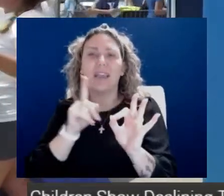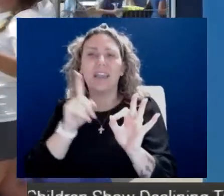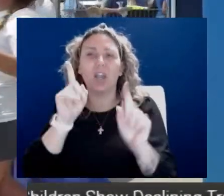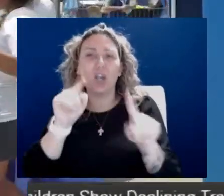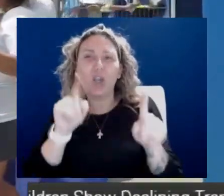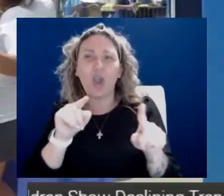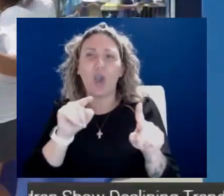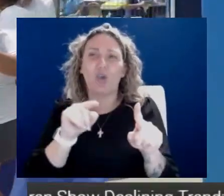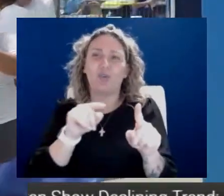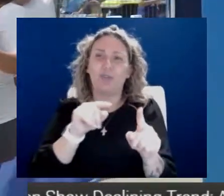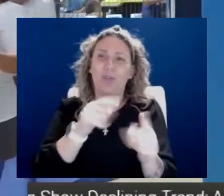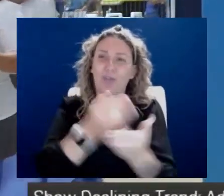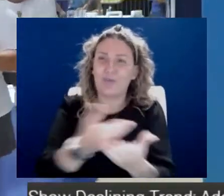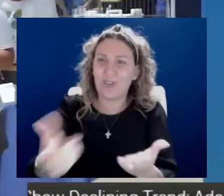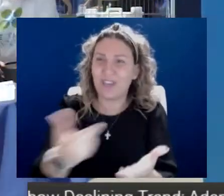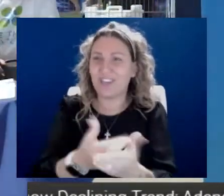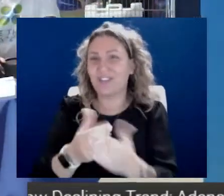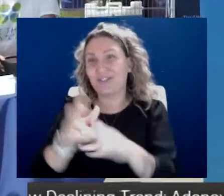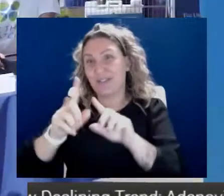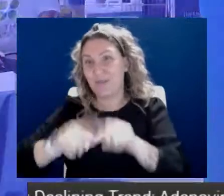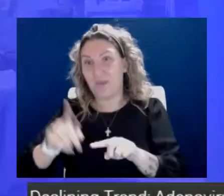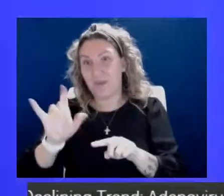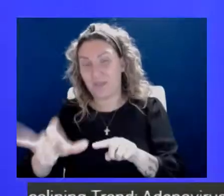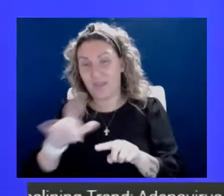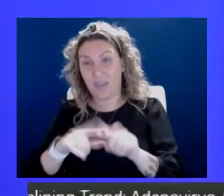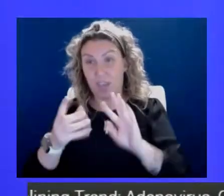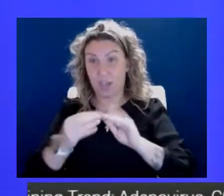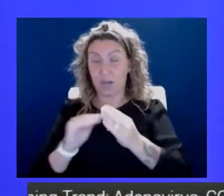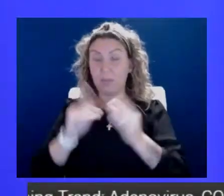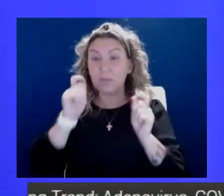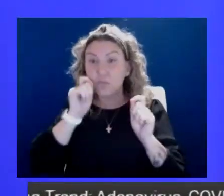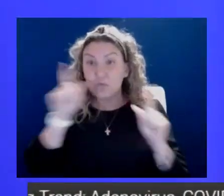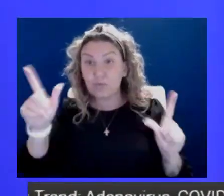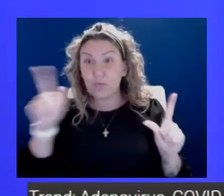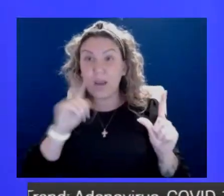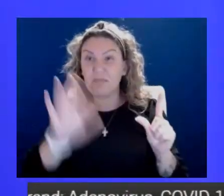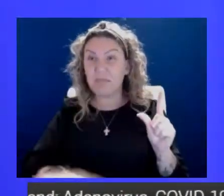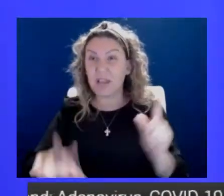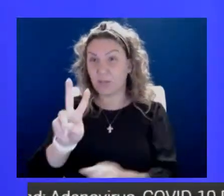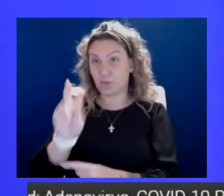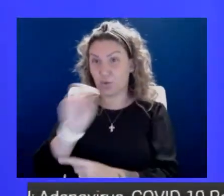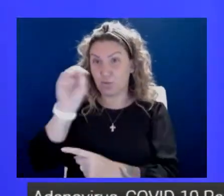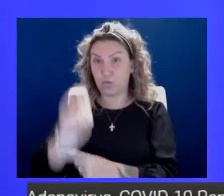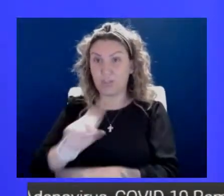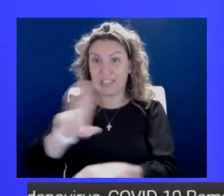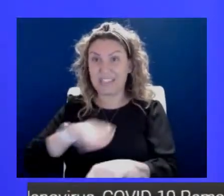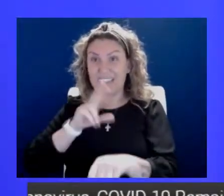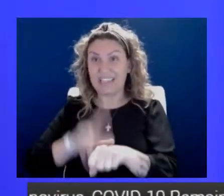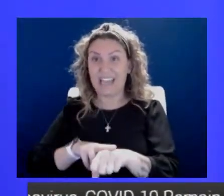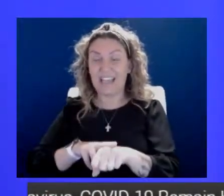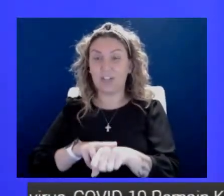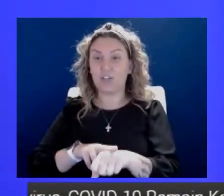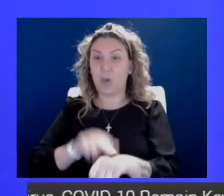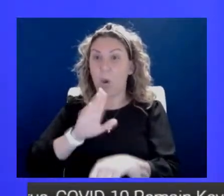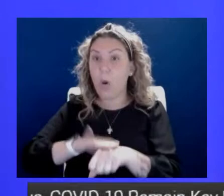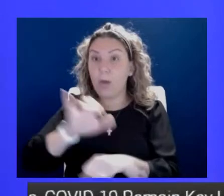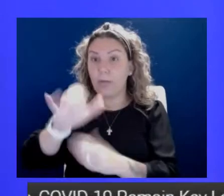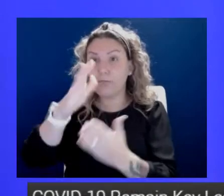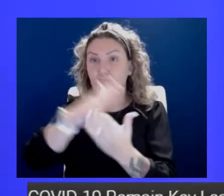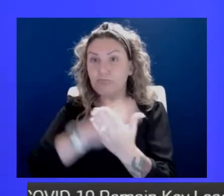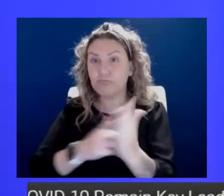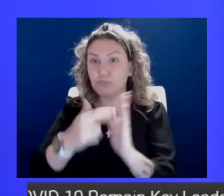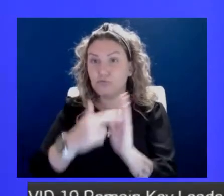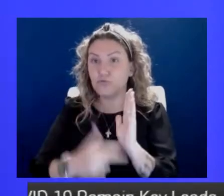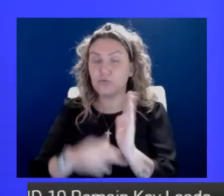of humanity. And here's a number that might surprise you. Only about 2% of the nation is currently on that registry. Doctors say the